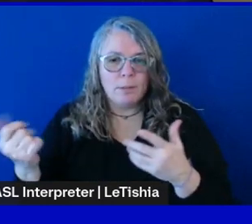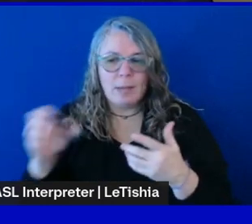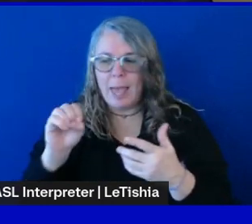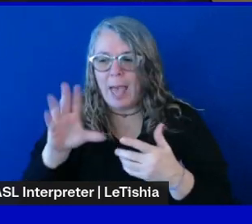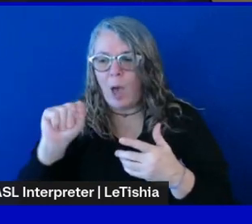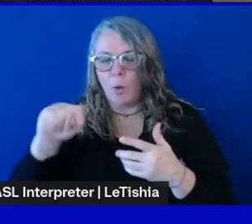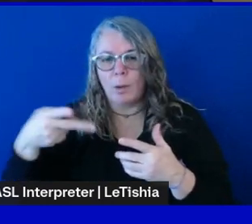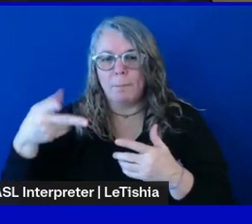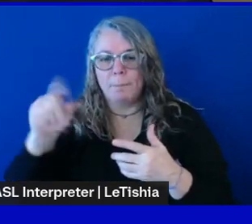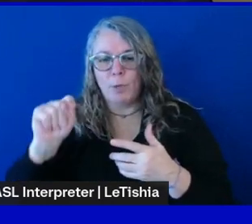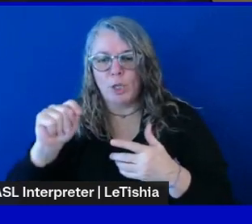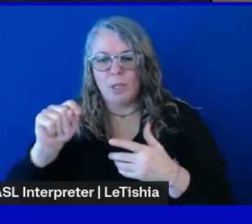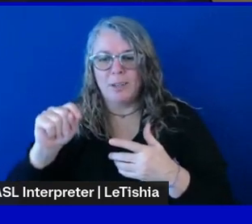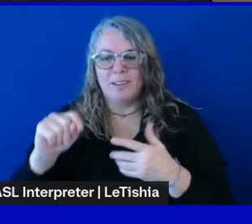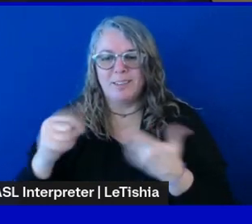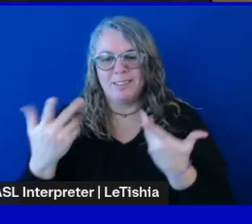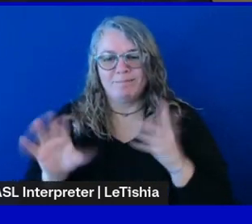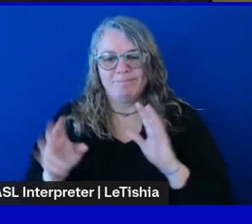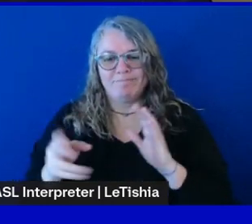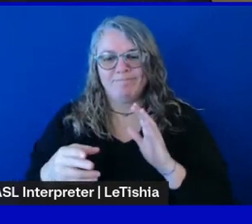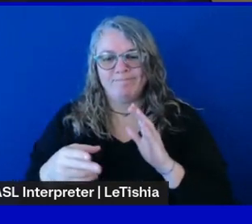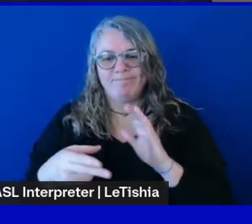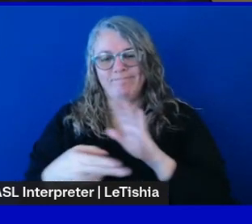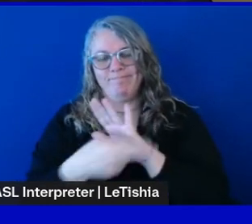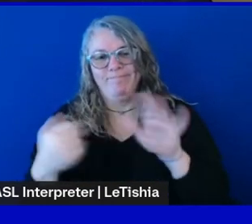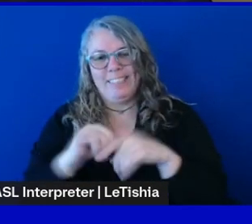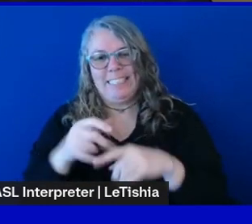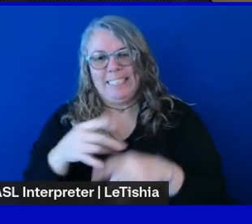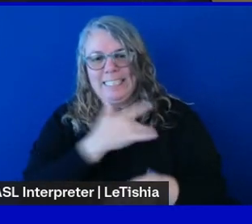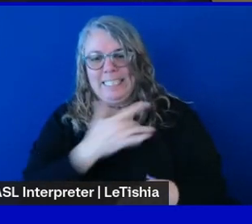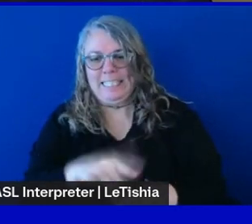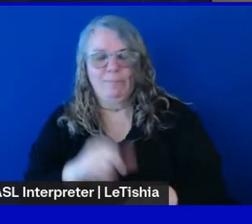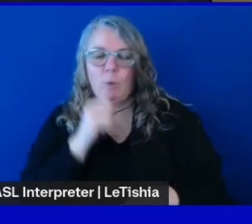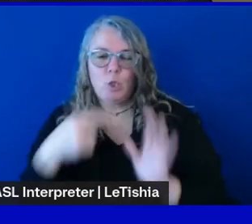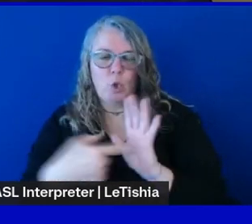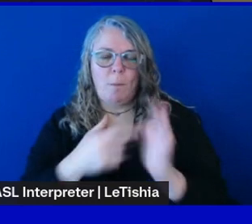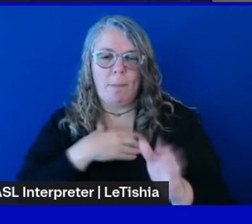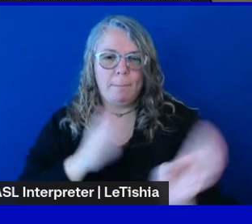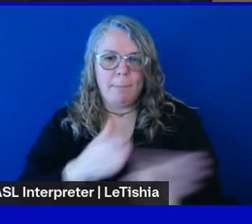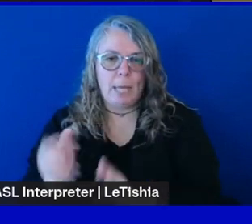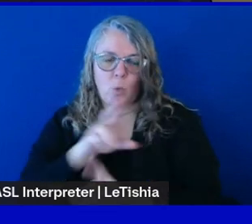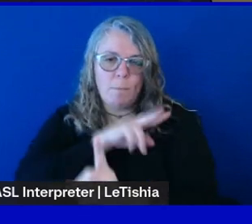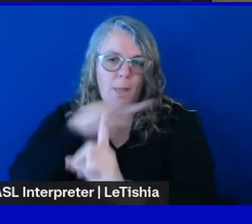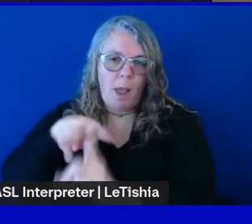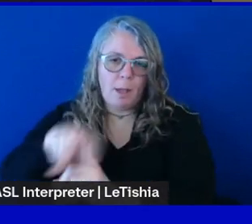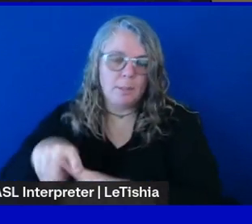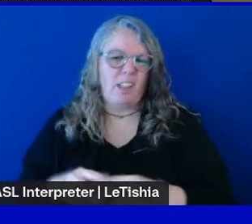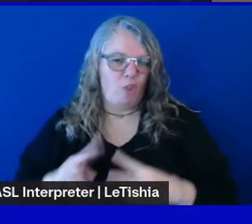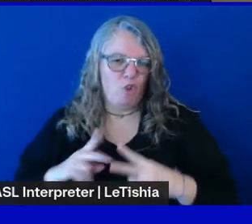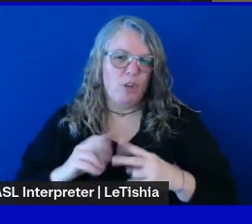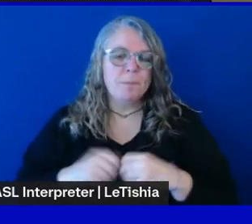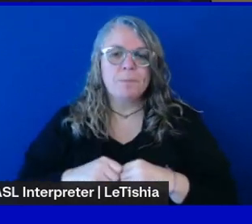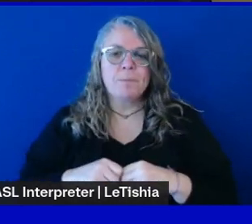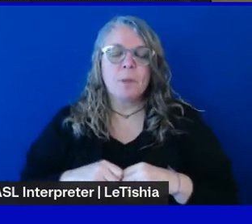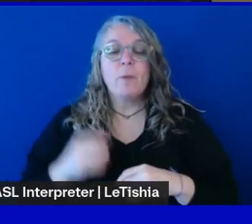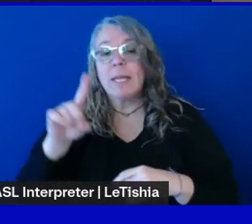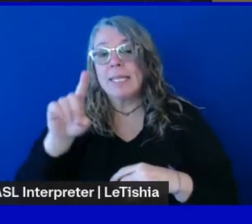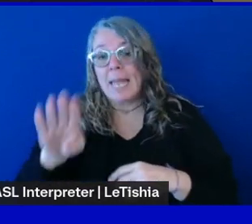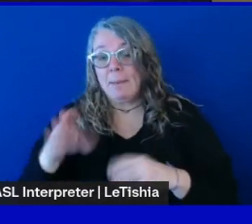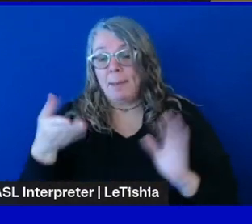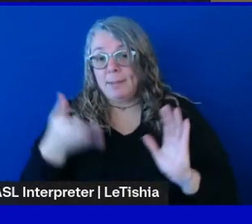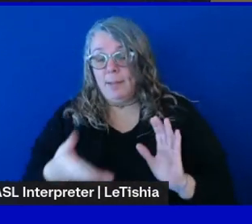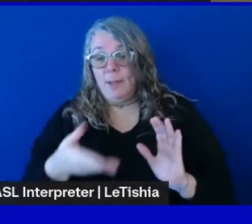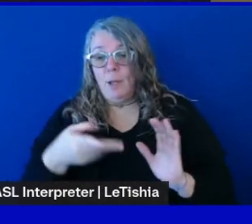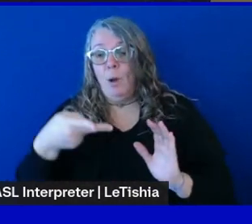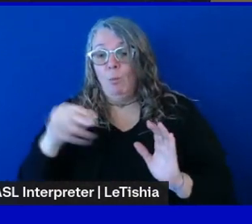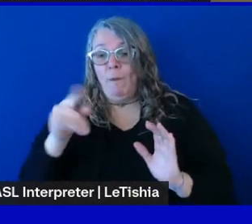mentioned, market sensitive, so they wouldn't be shown in my either plans or applies. So we have a database instance provisioned, everything is